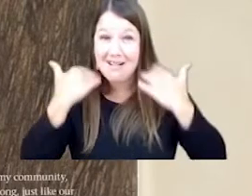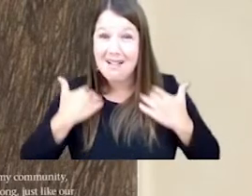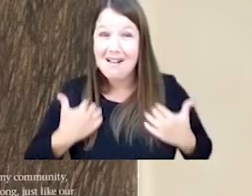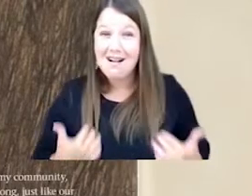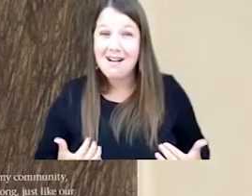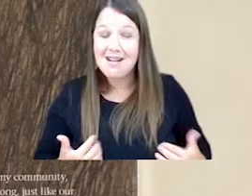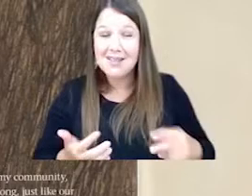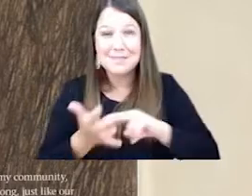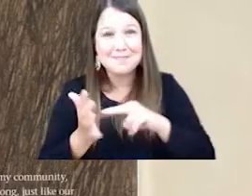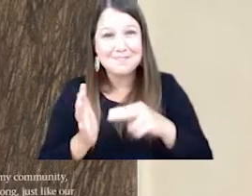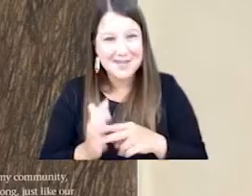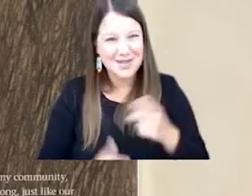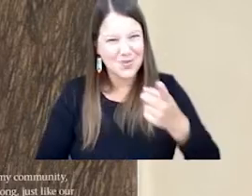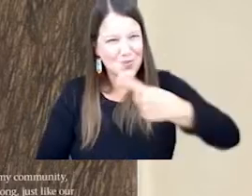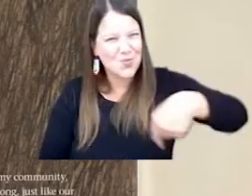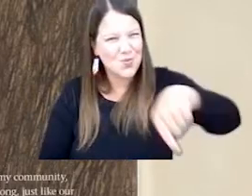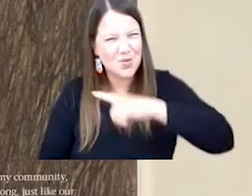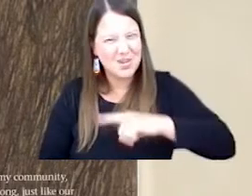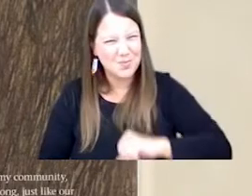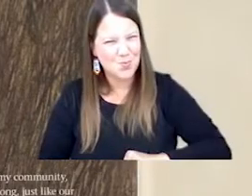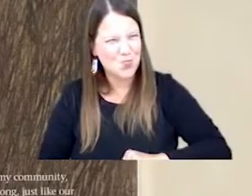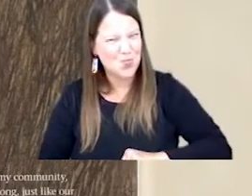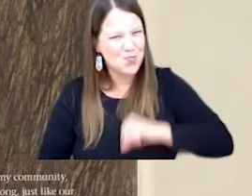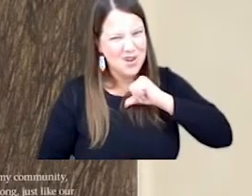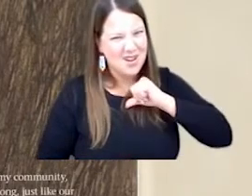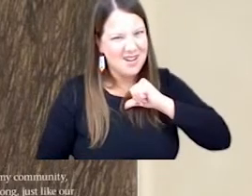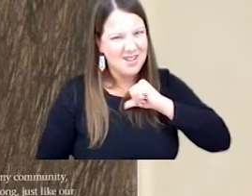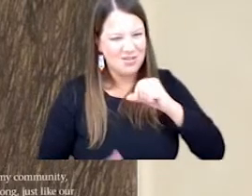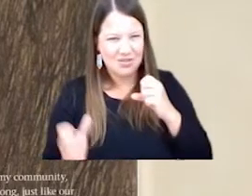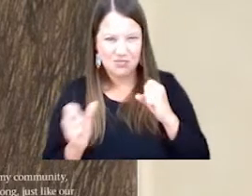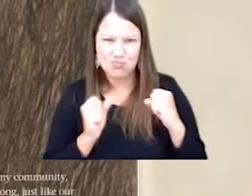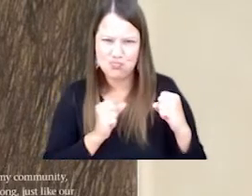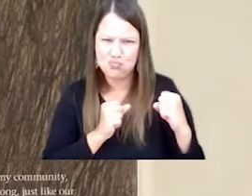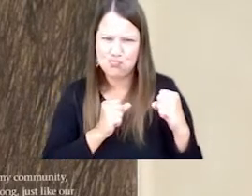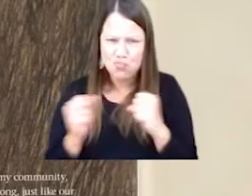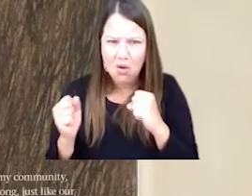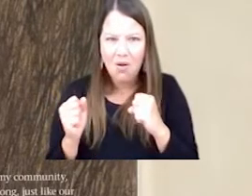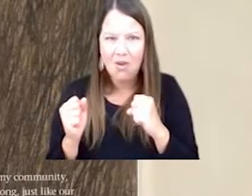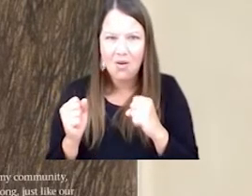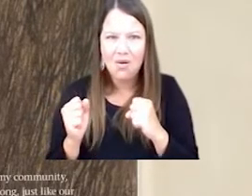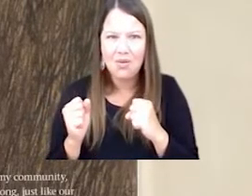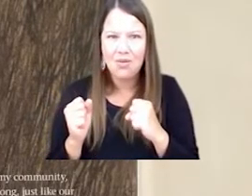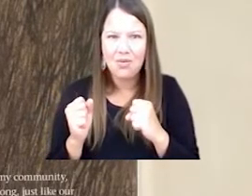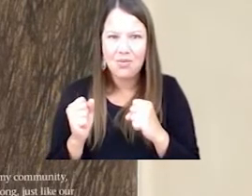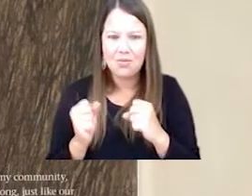It made us feel strong and proud.